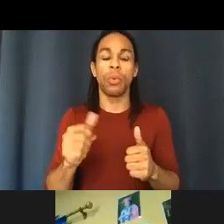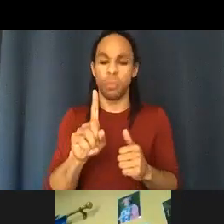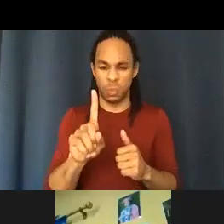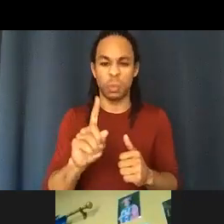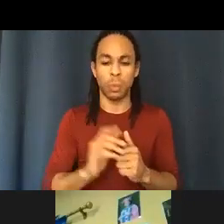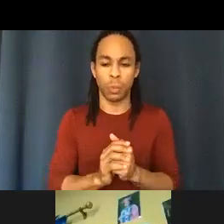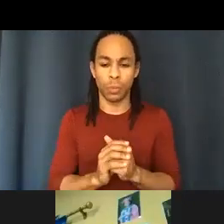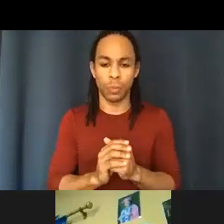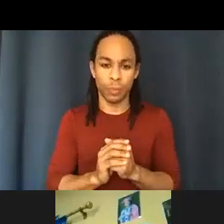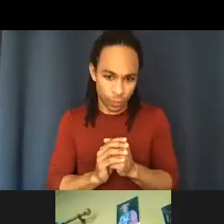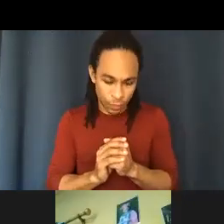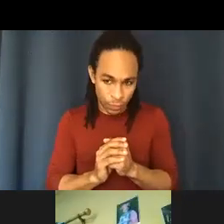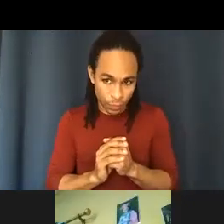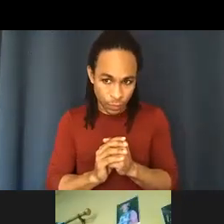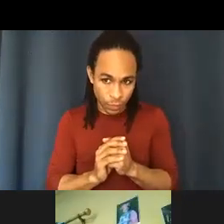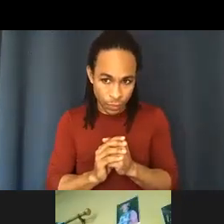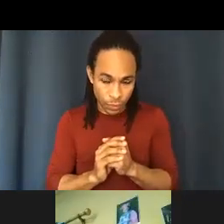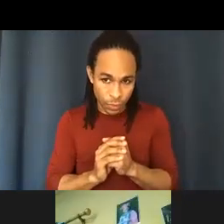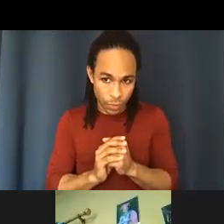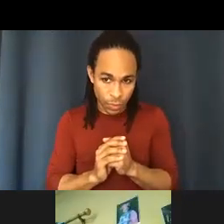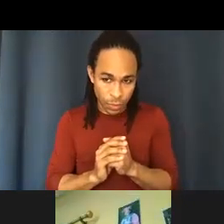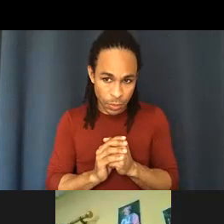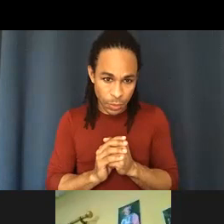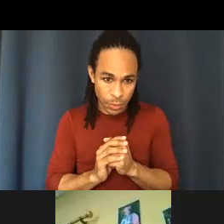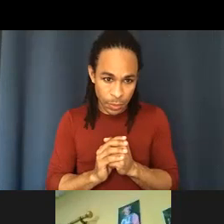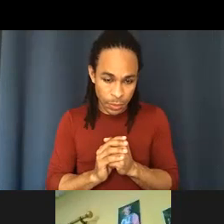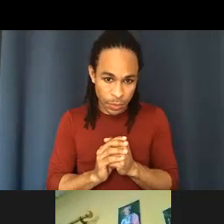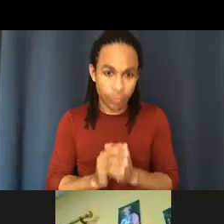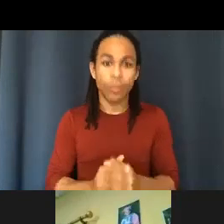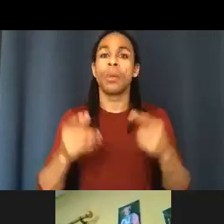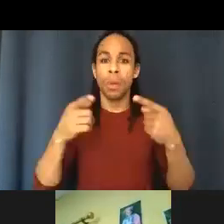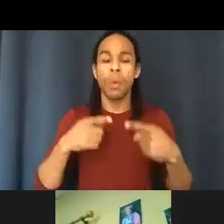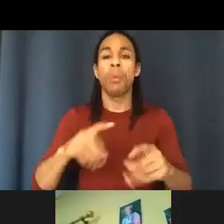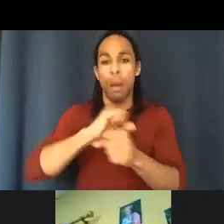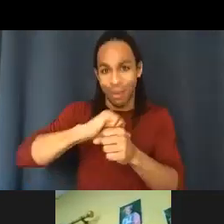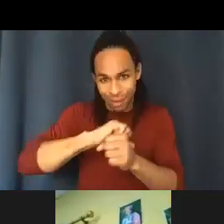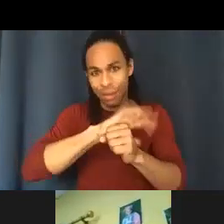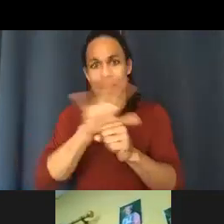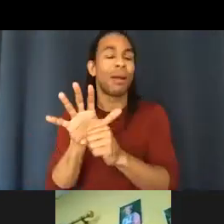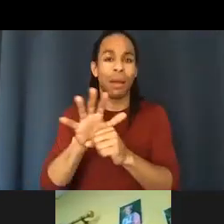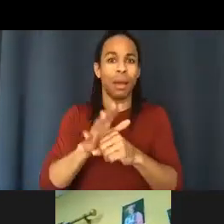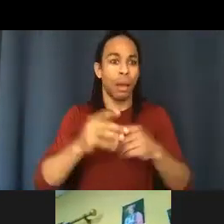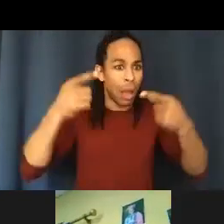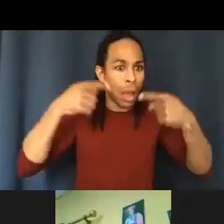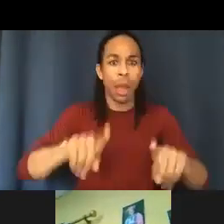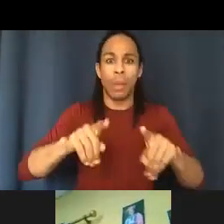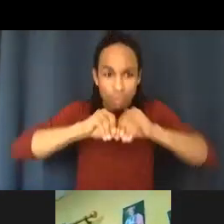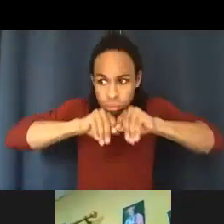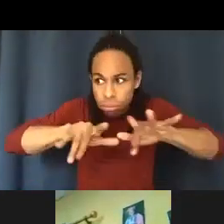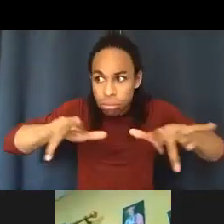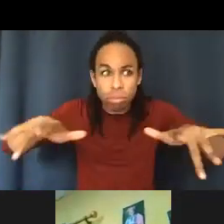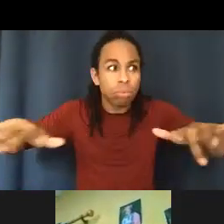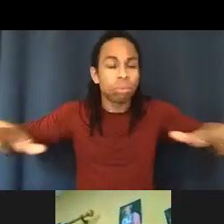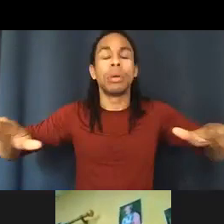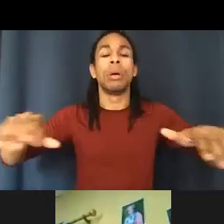So we've realized that as the pandemic rages on, there are certain issues of societal concerns that are also